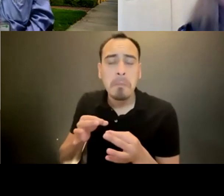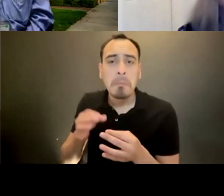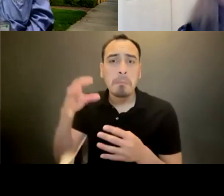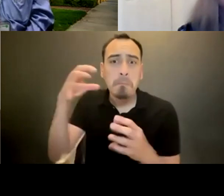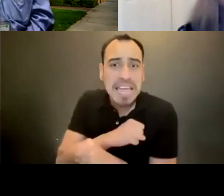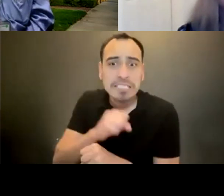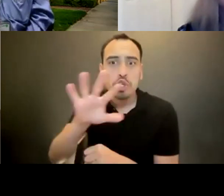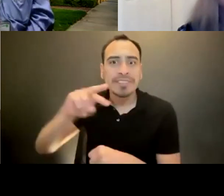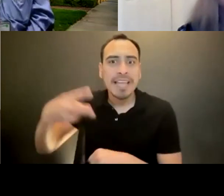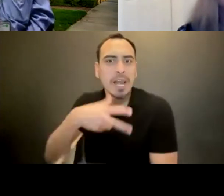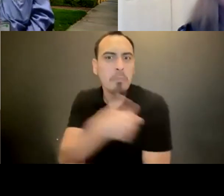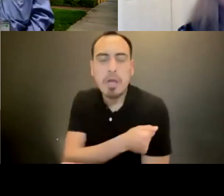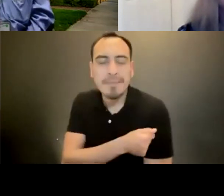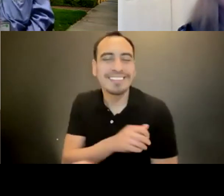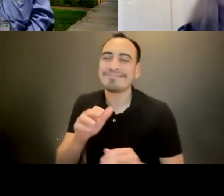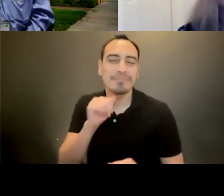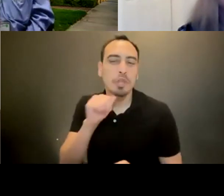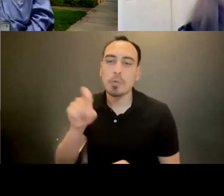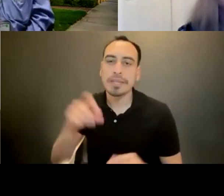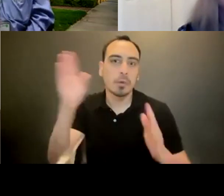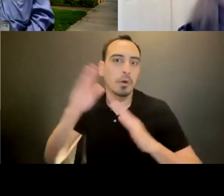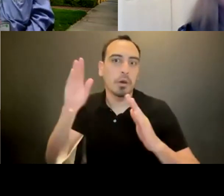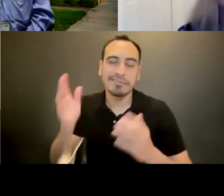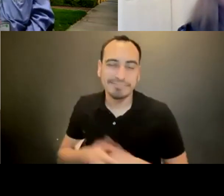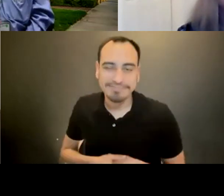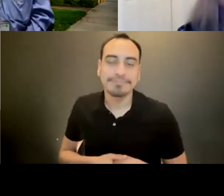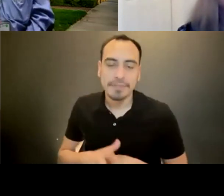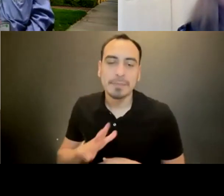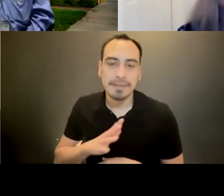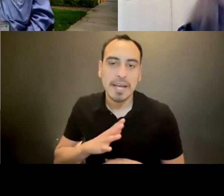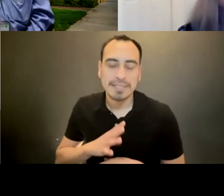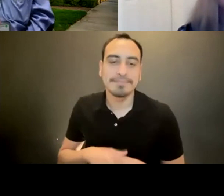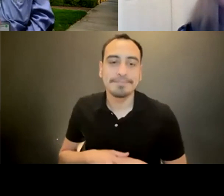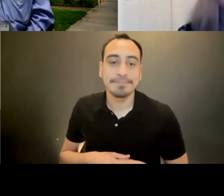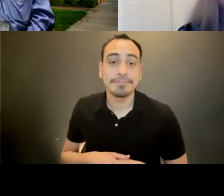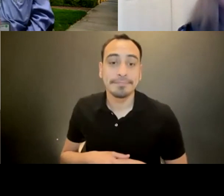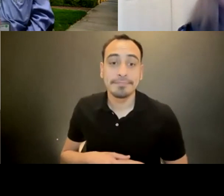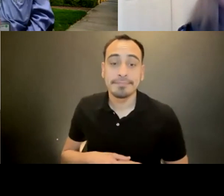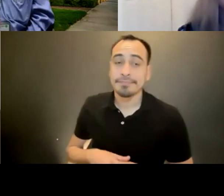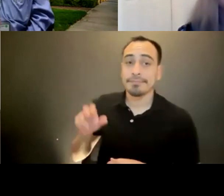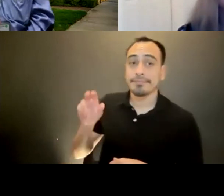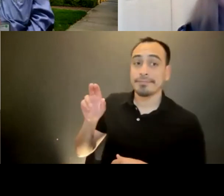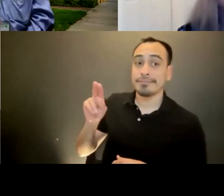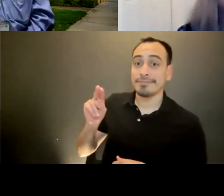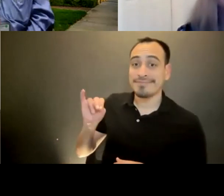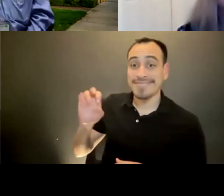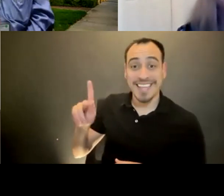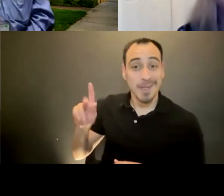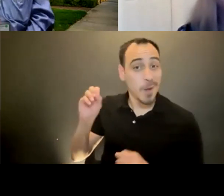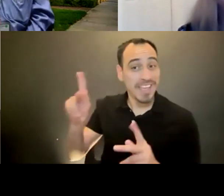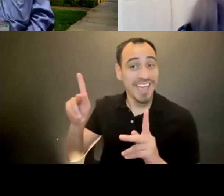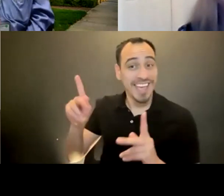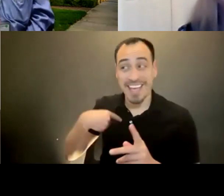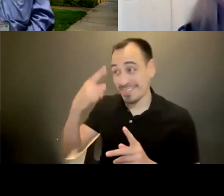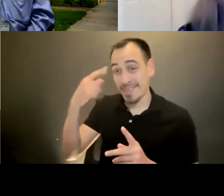Thank you so much. And with that, we actually answered all the questions, I believe. So